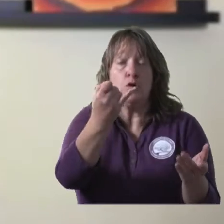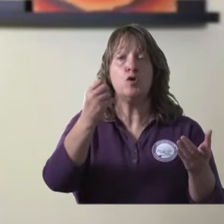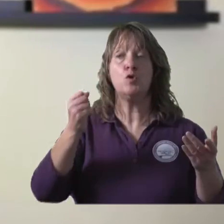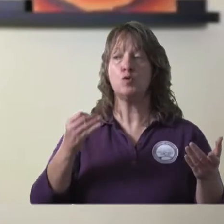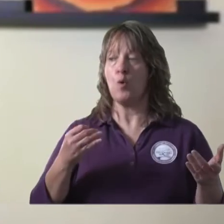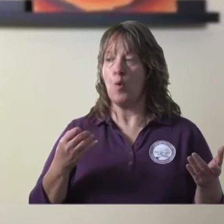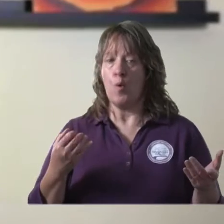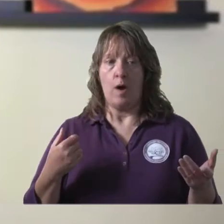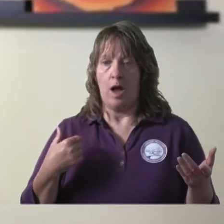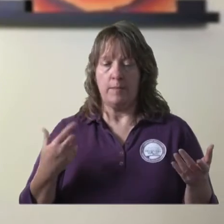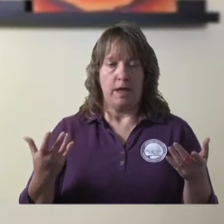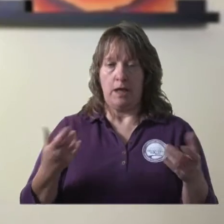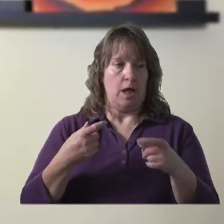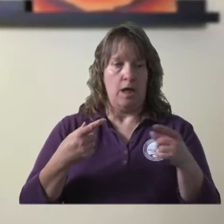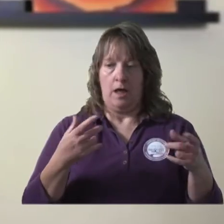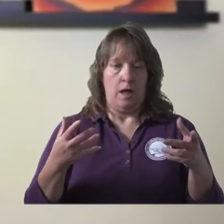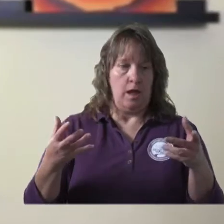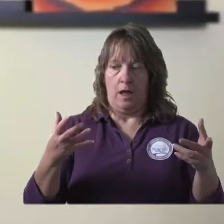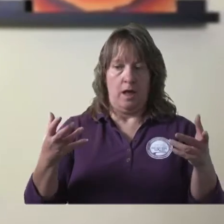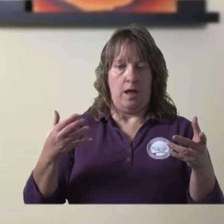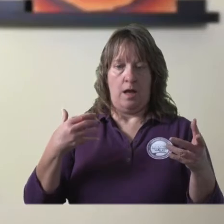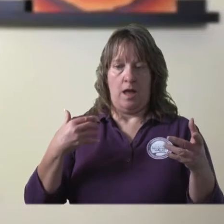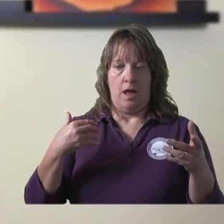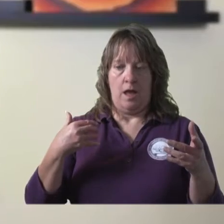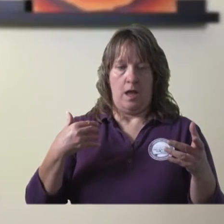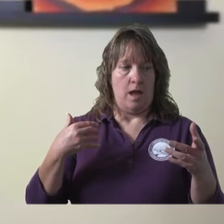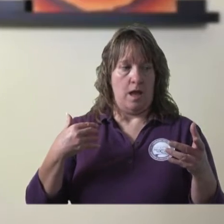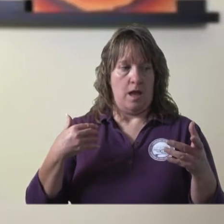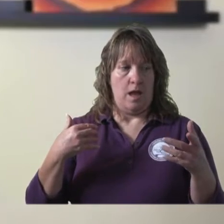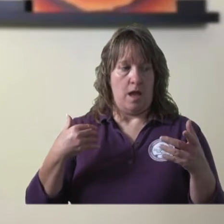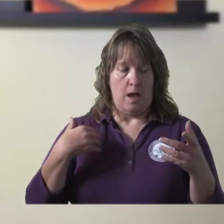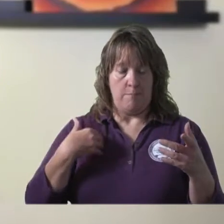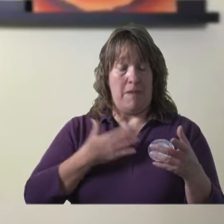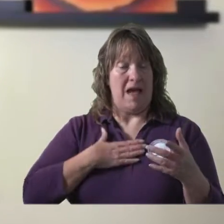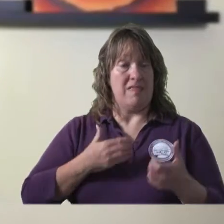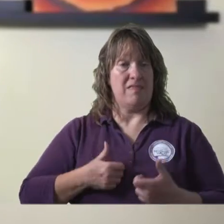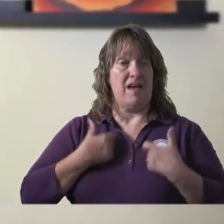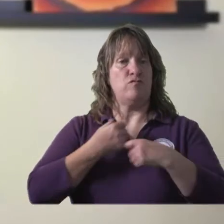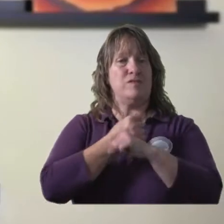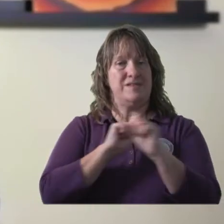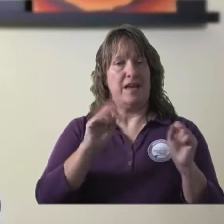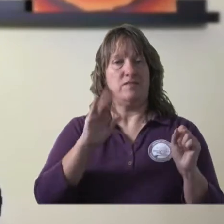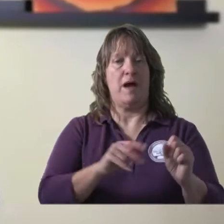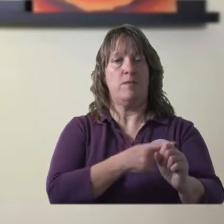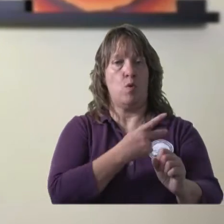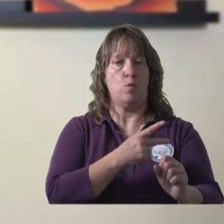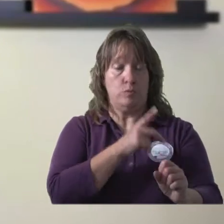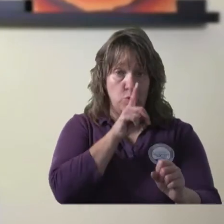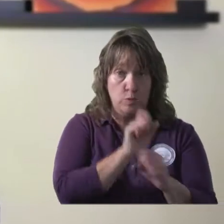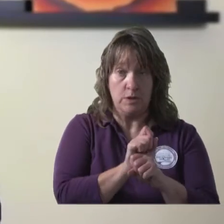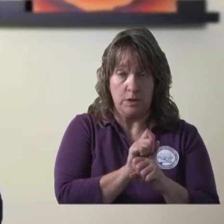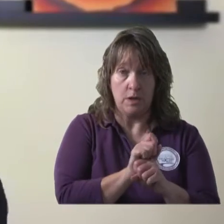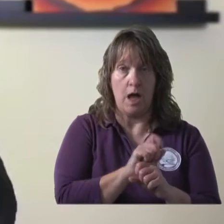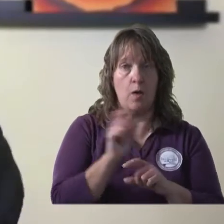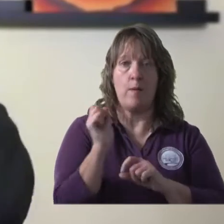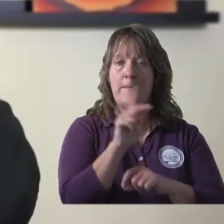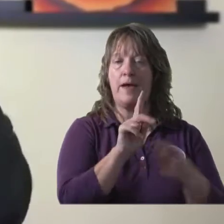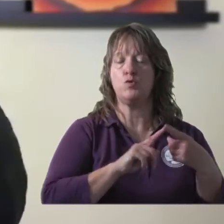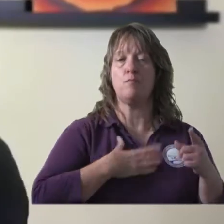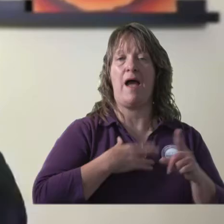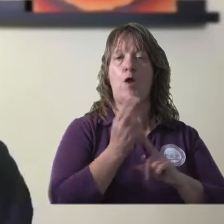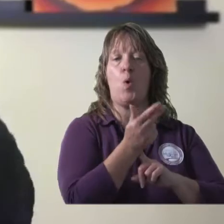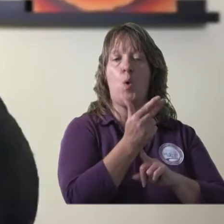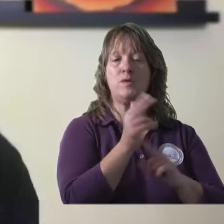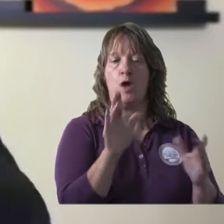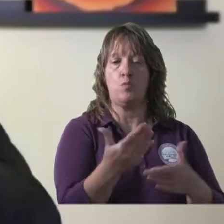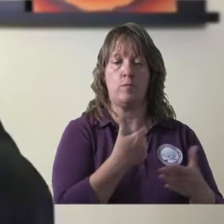so I had my life saved that night by poetry, literally. I went back to my hotel room, and the line I